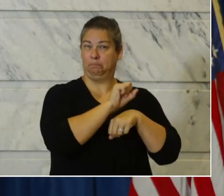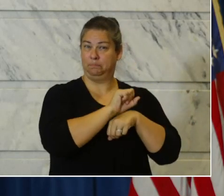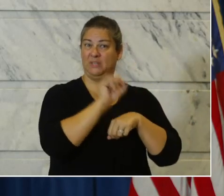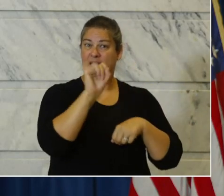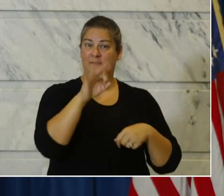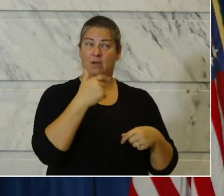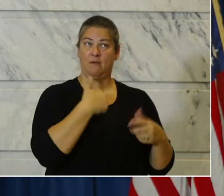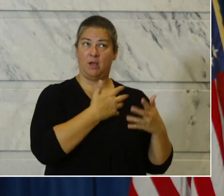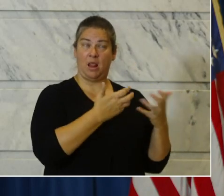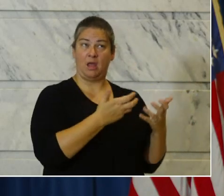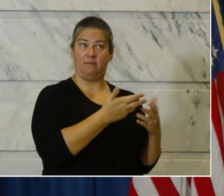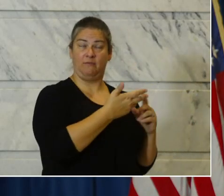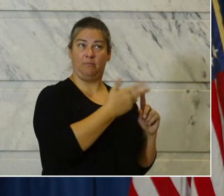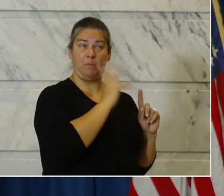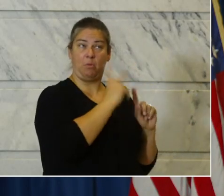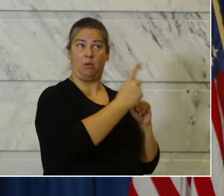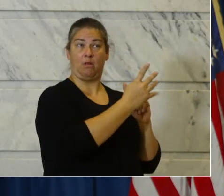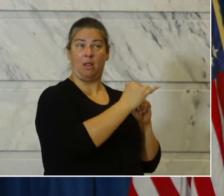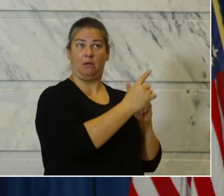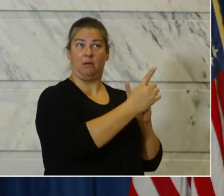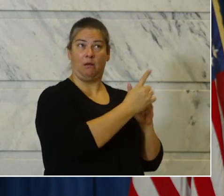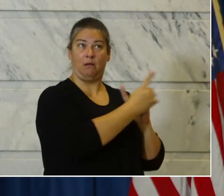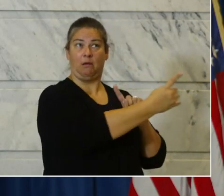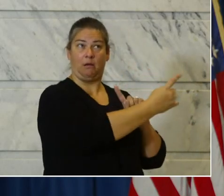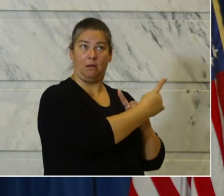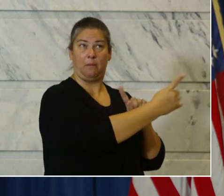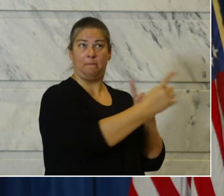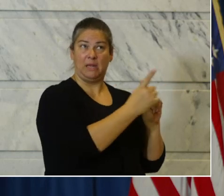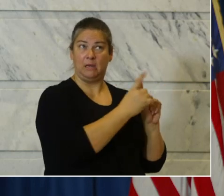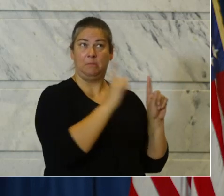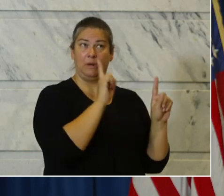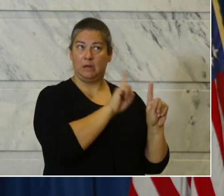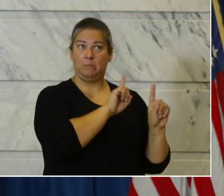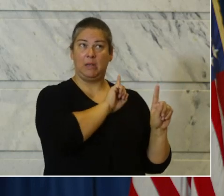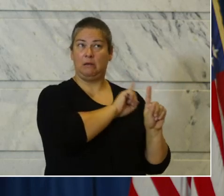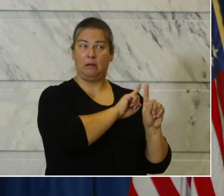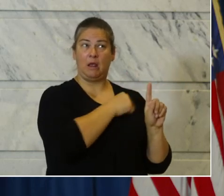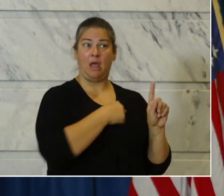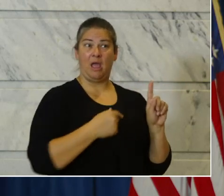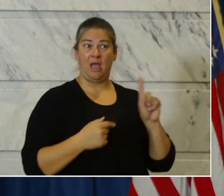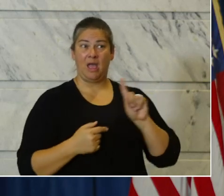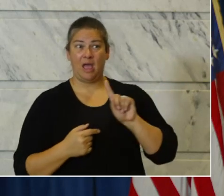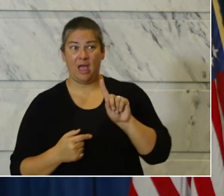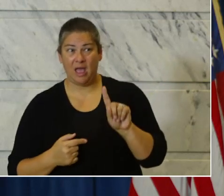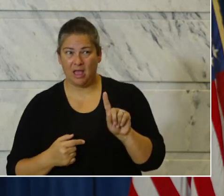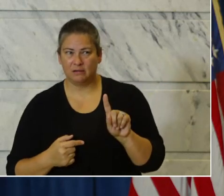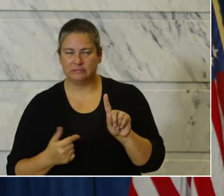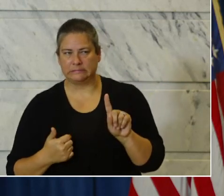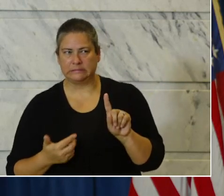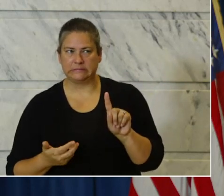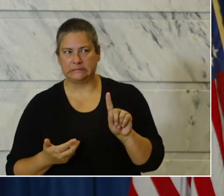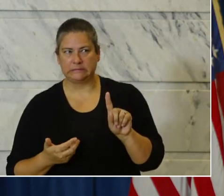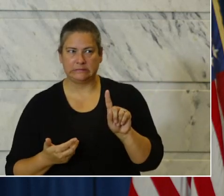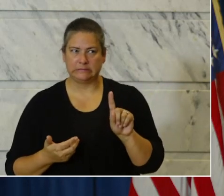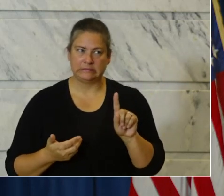significant contact with other people, again, you might want to be more careful. By the